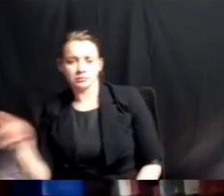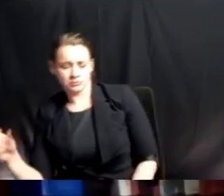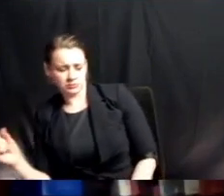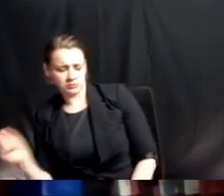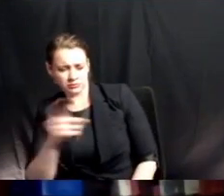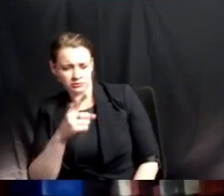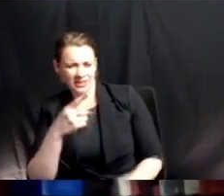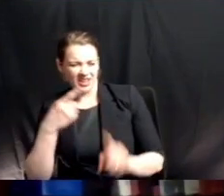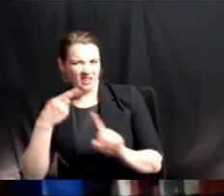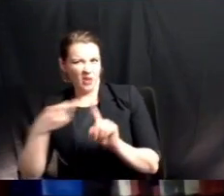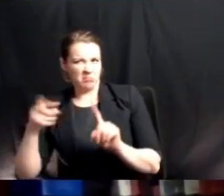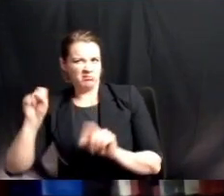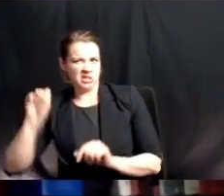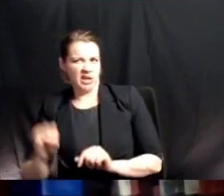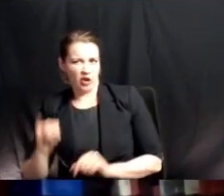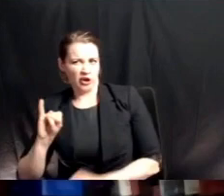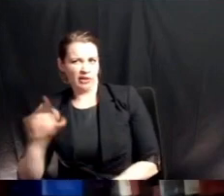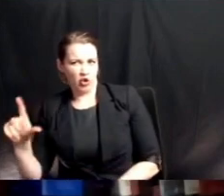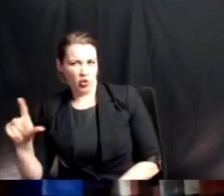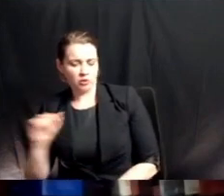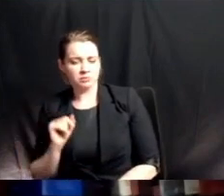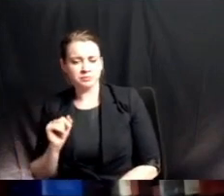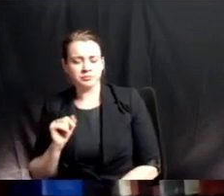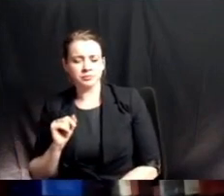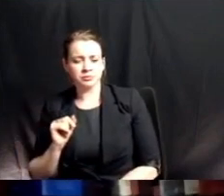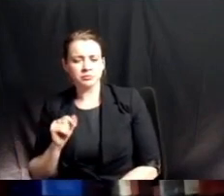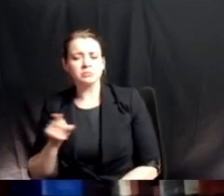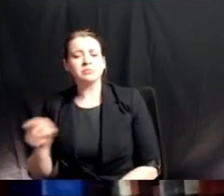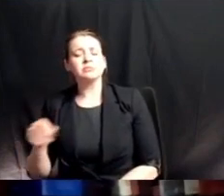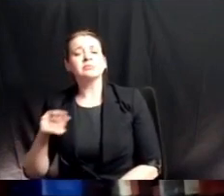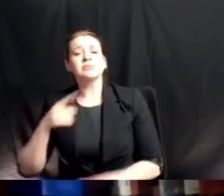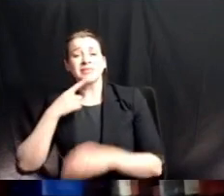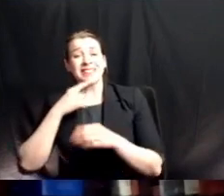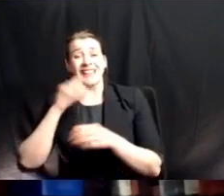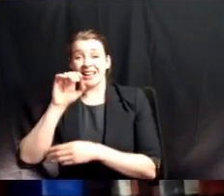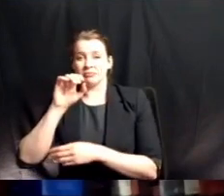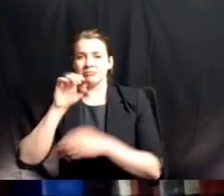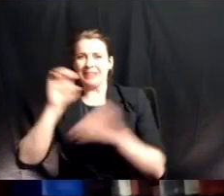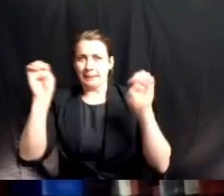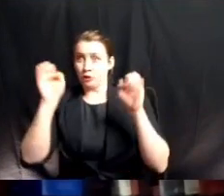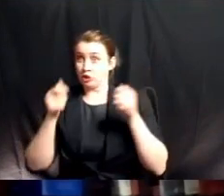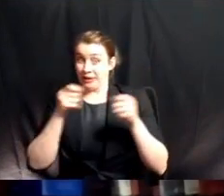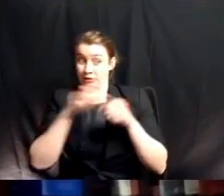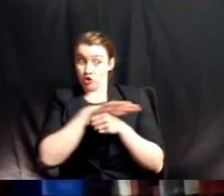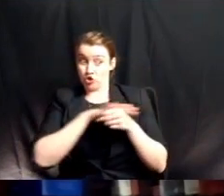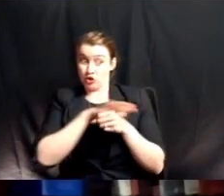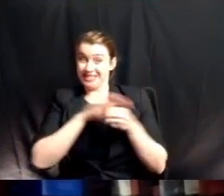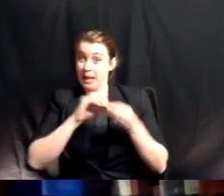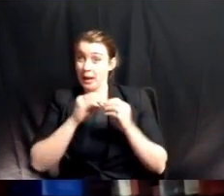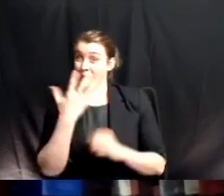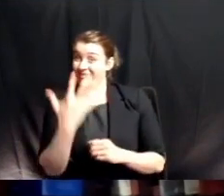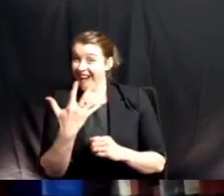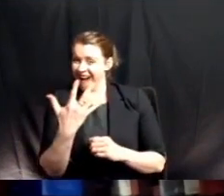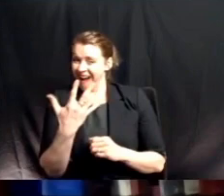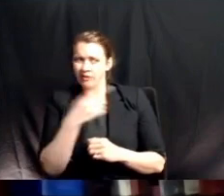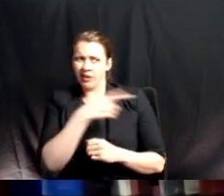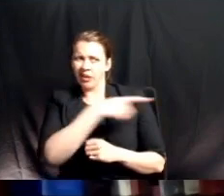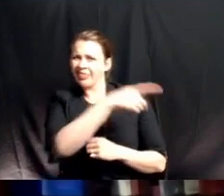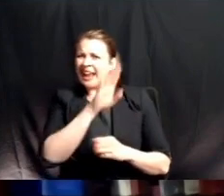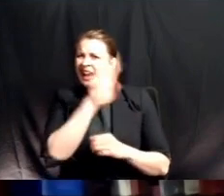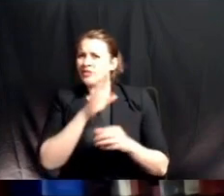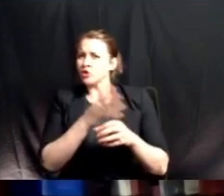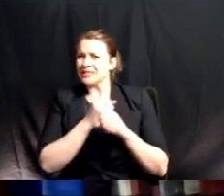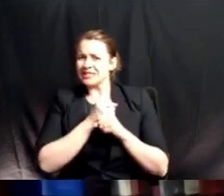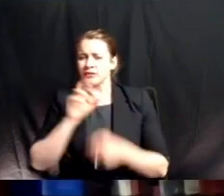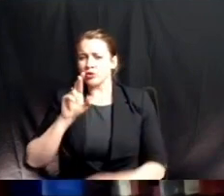Illinoisan. According to a PBS Chicago report, EMS Region 5 did not receive any cases of remdesivir. Dr. Ezike, your letter noted